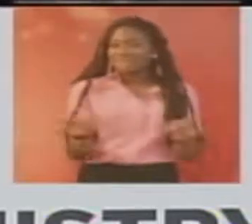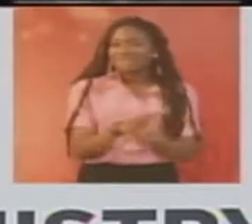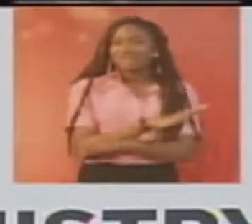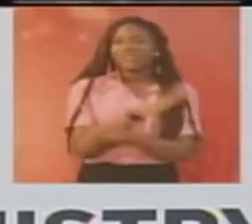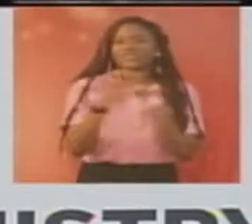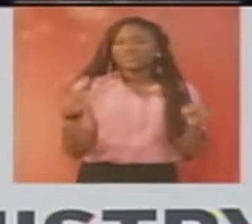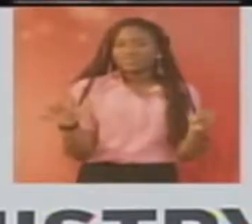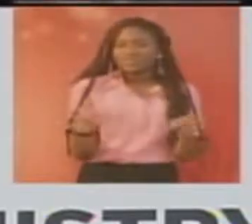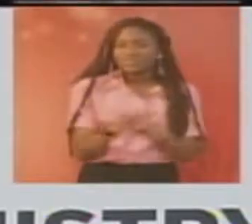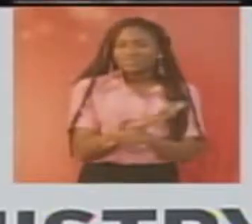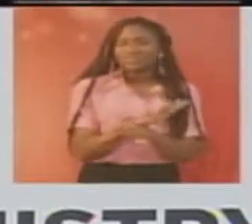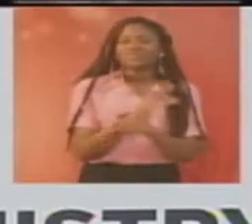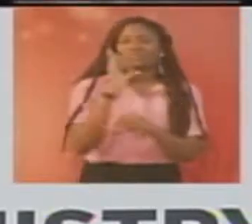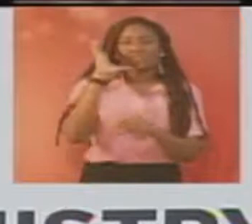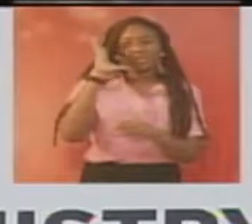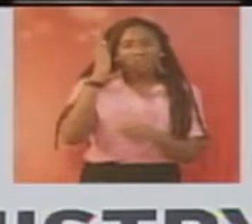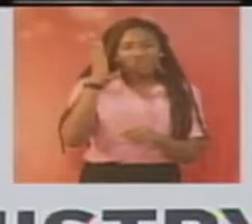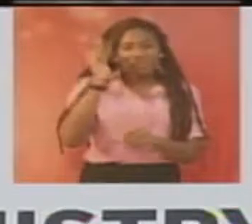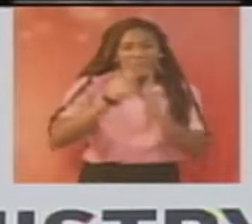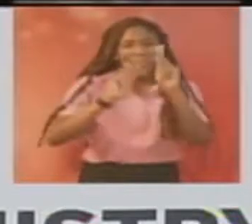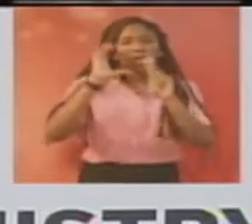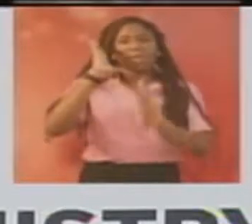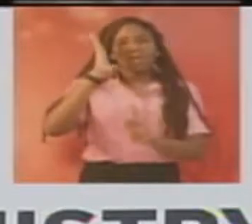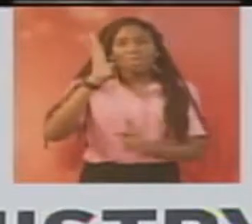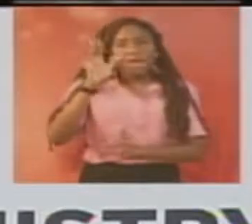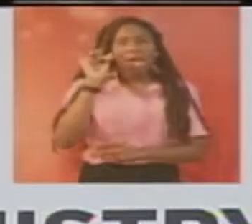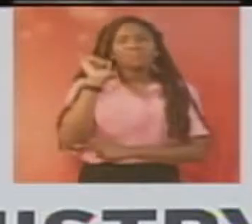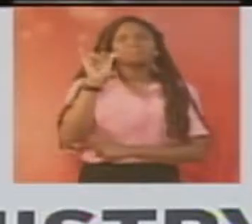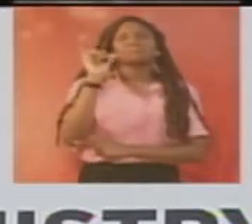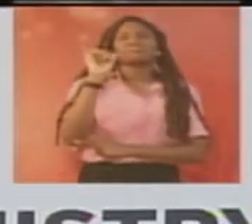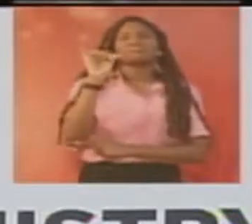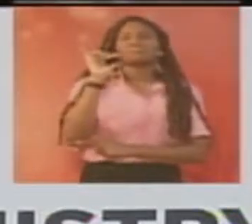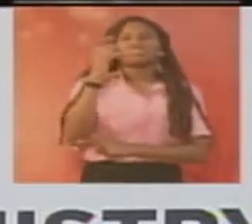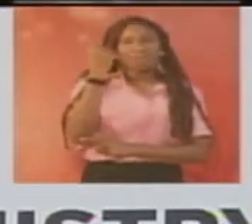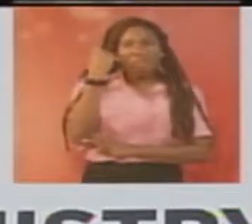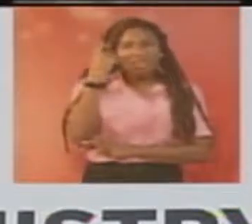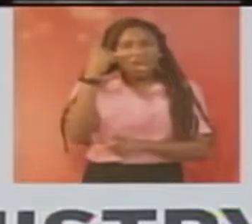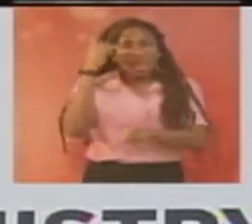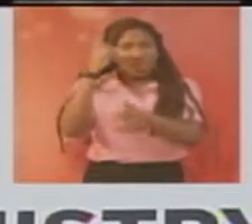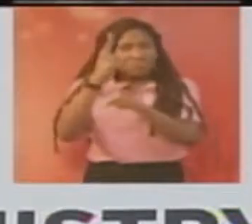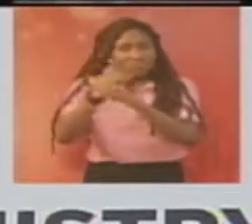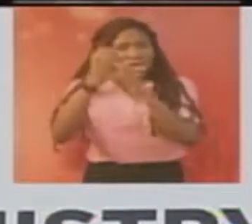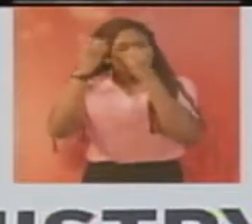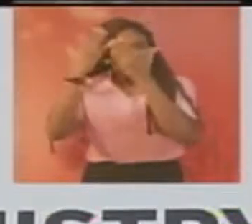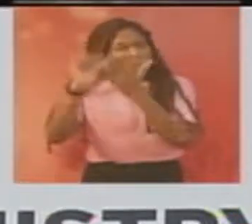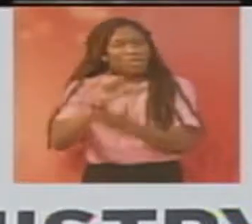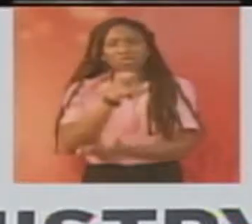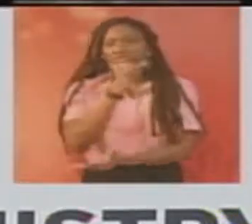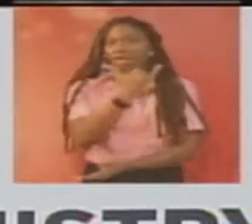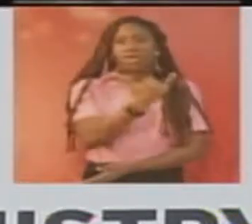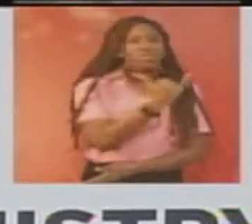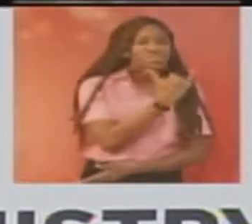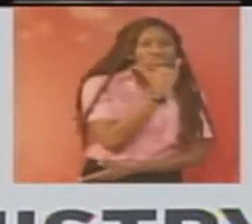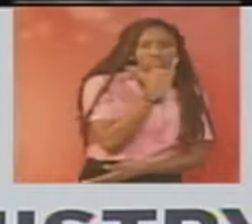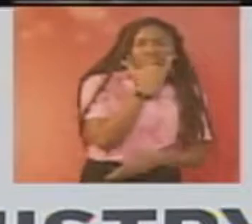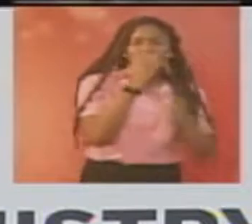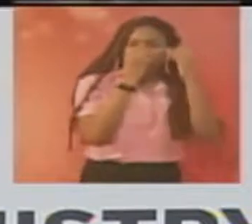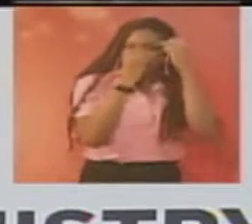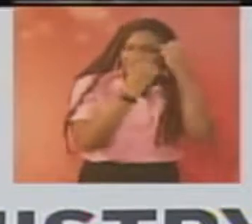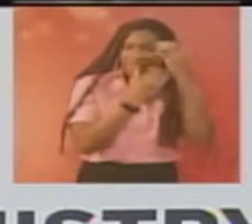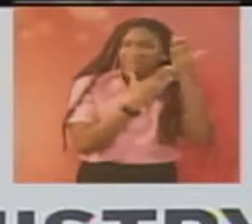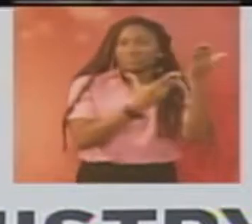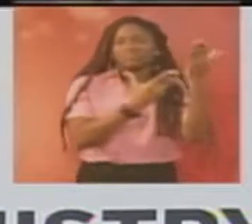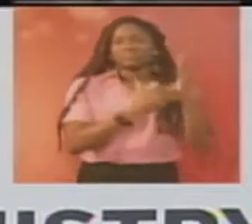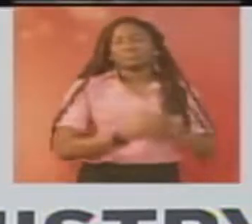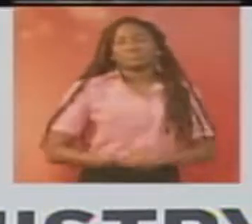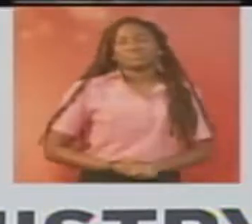will outweigh or outvolume the misinformation that is being spread by the anti-vaxxer and misinformation